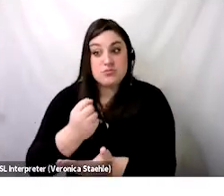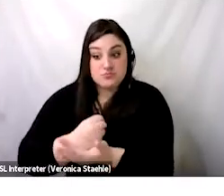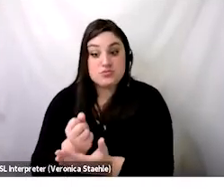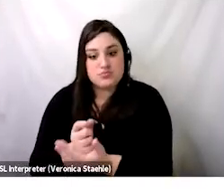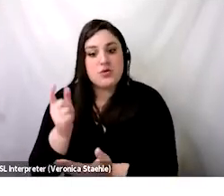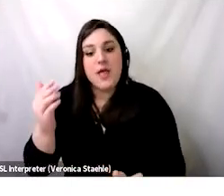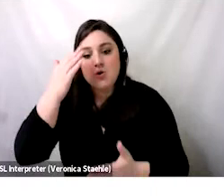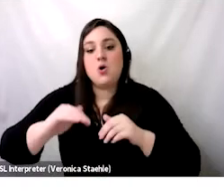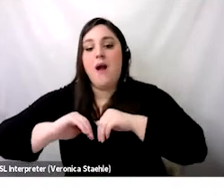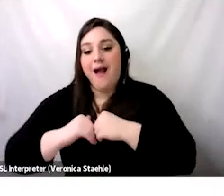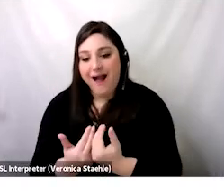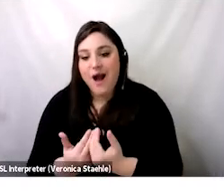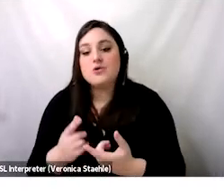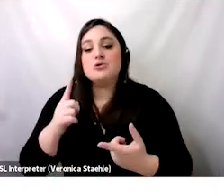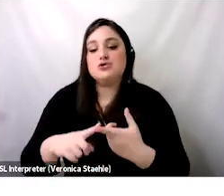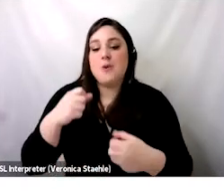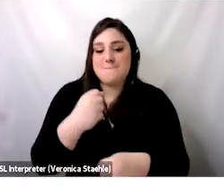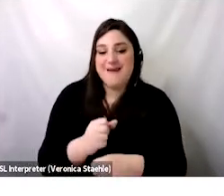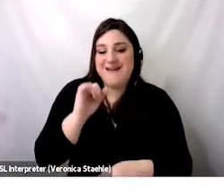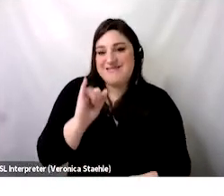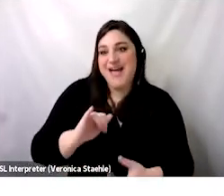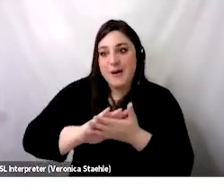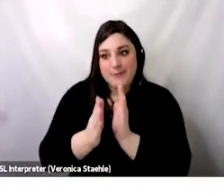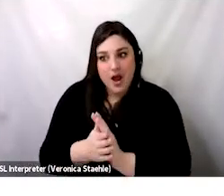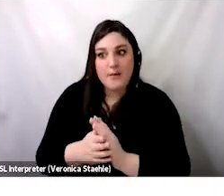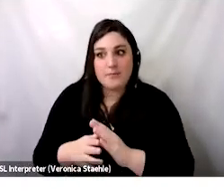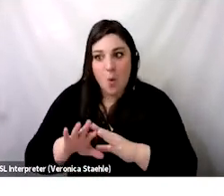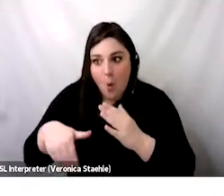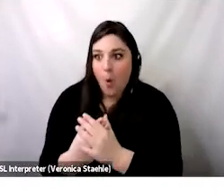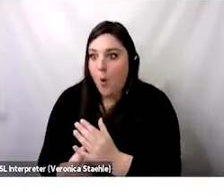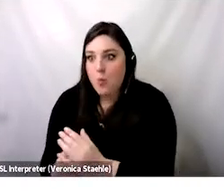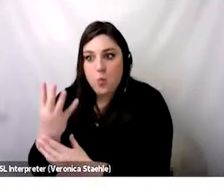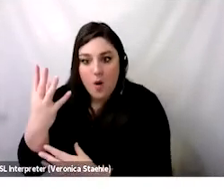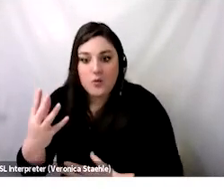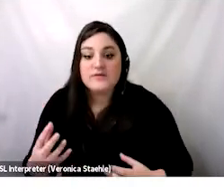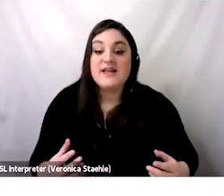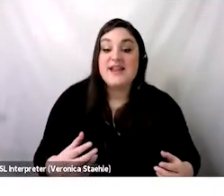settlers all of a sudden realized that this would be a cash crop.